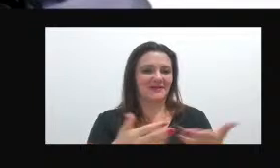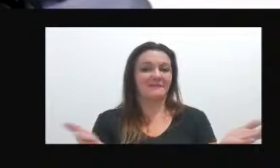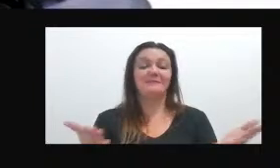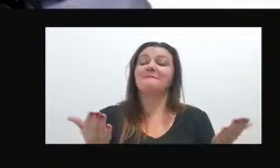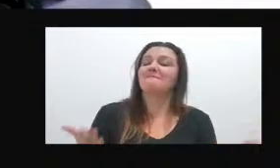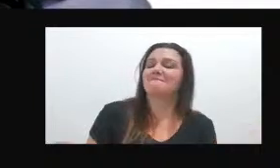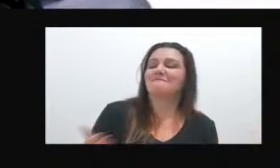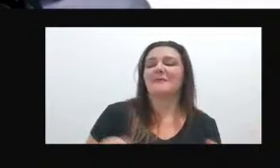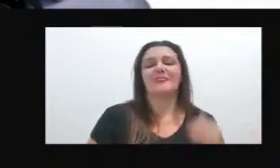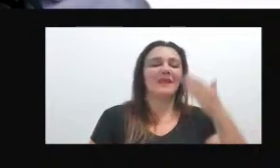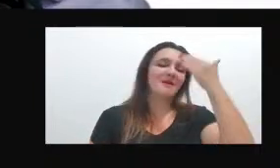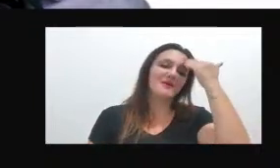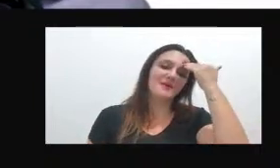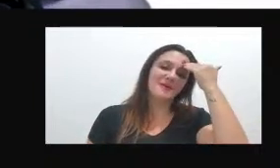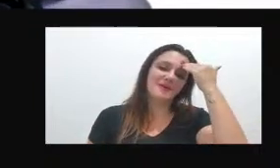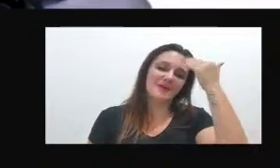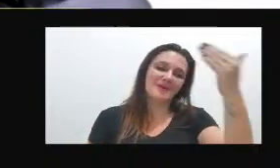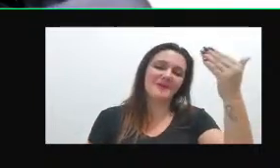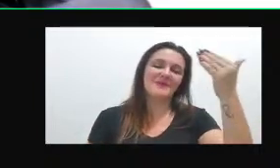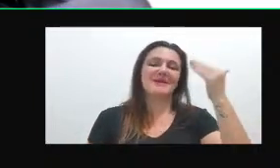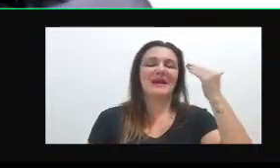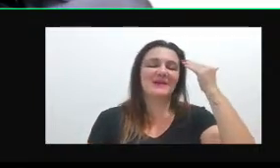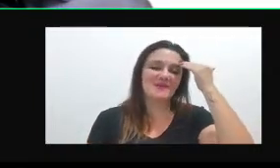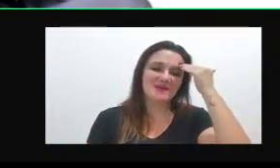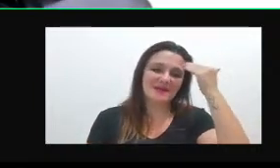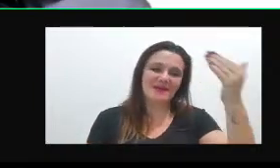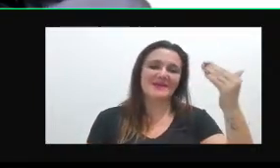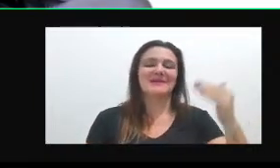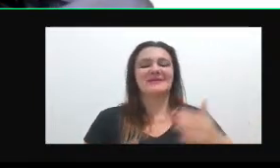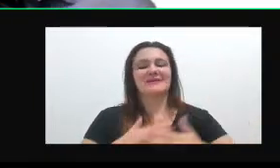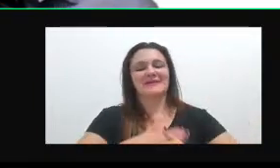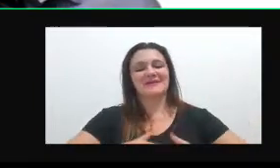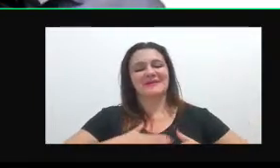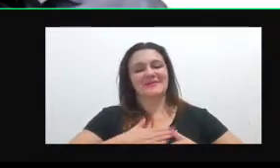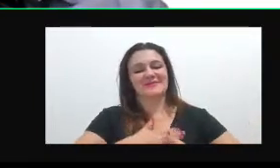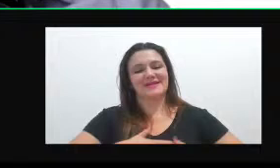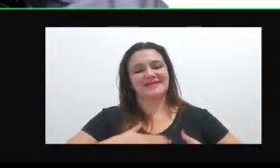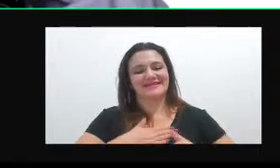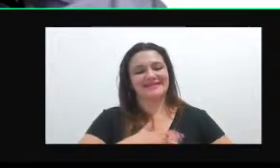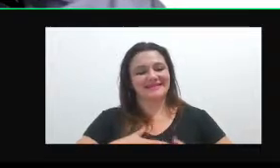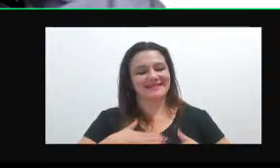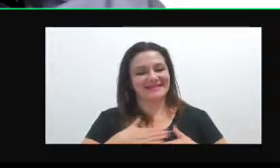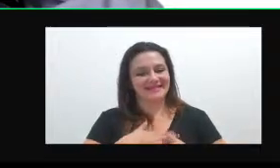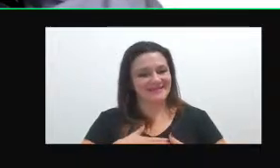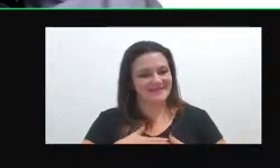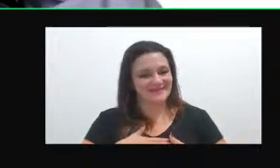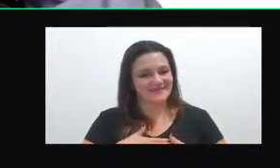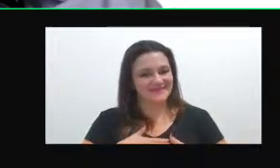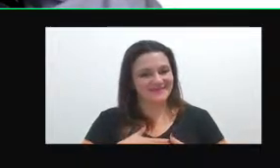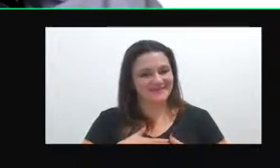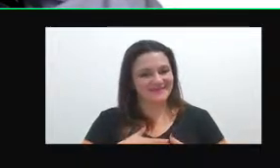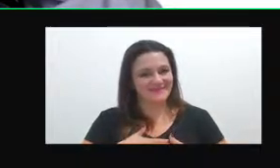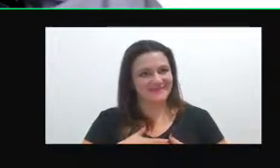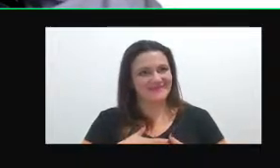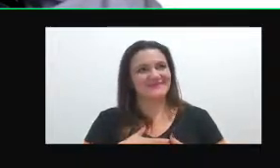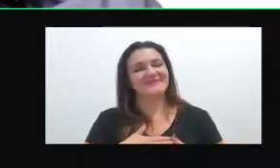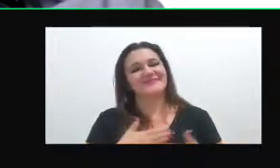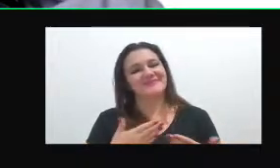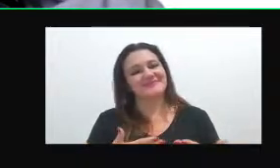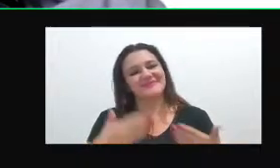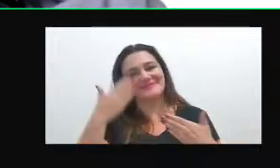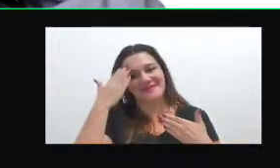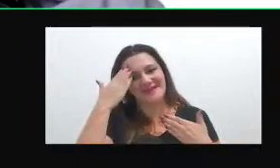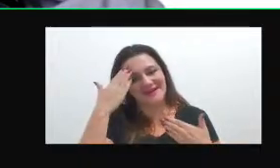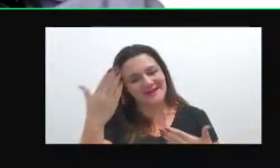answering the questions. Always a pleasure. A pleasure. Thank you for facilitating, Vanessa, and everyone else for making it possible, and